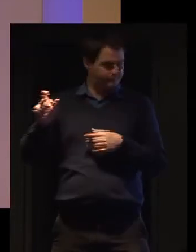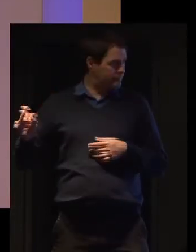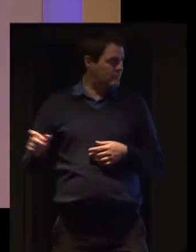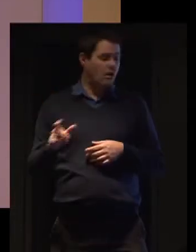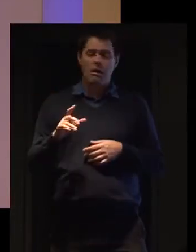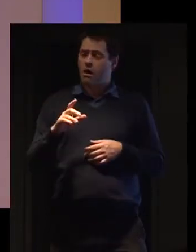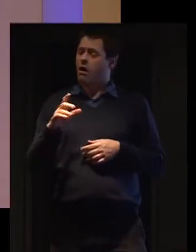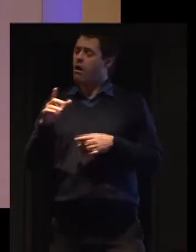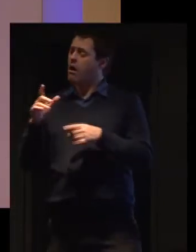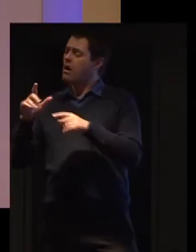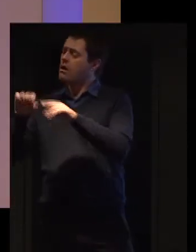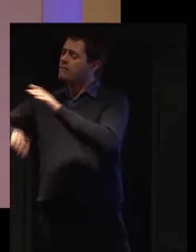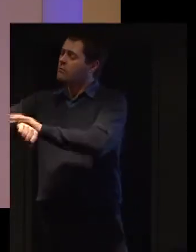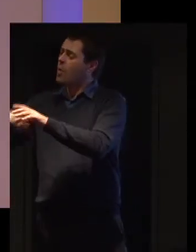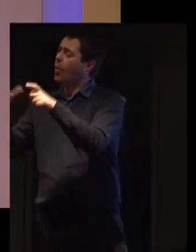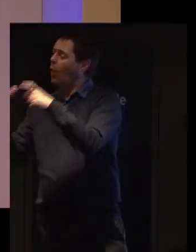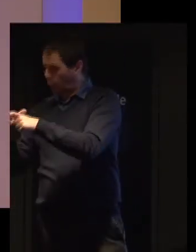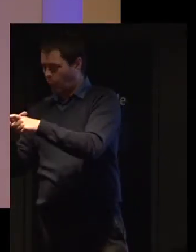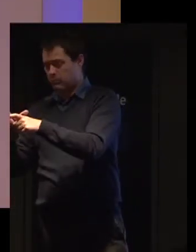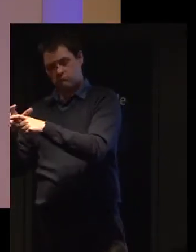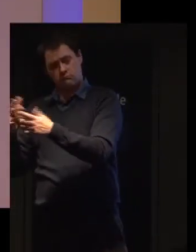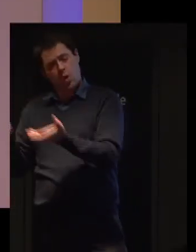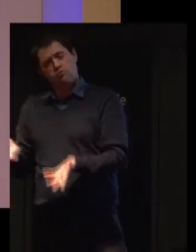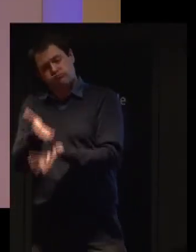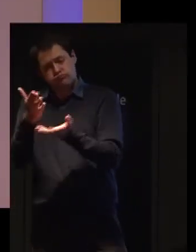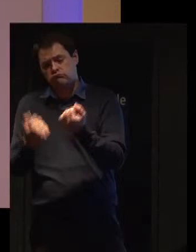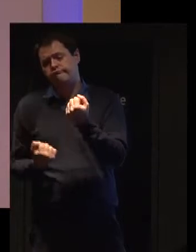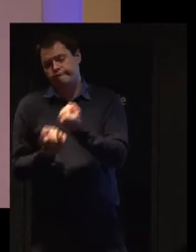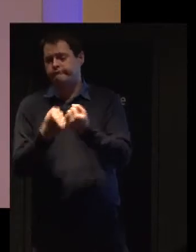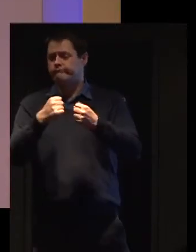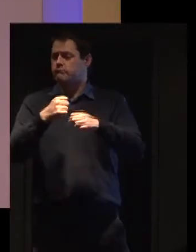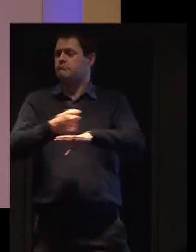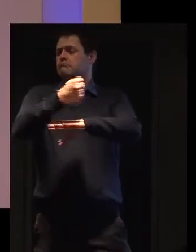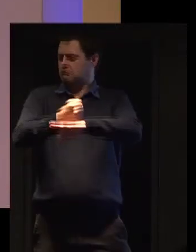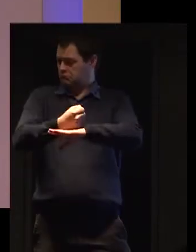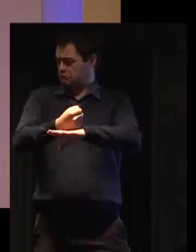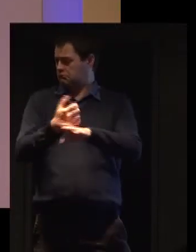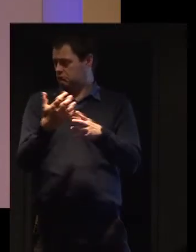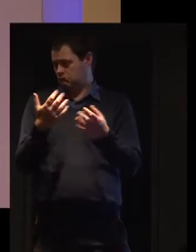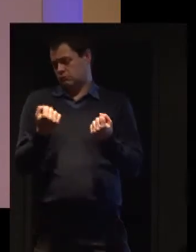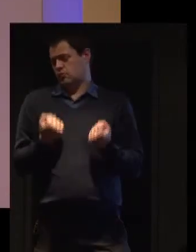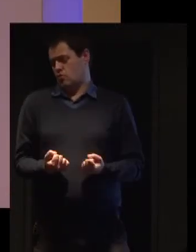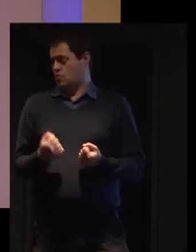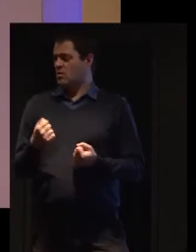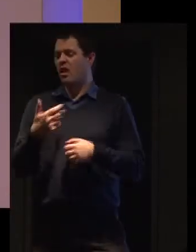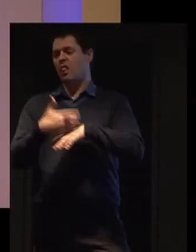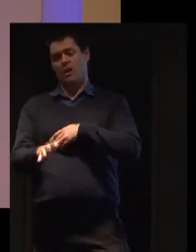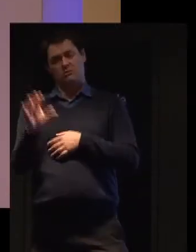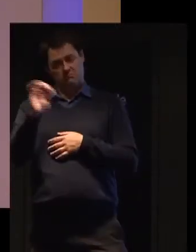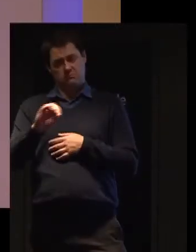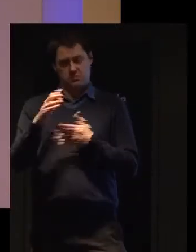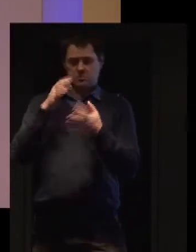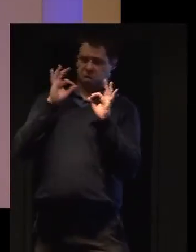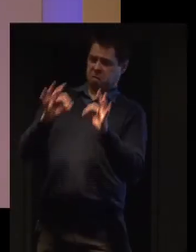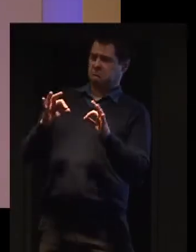have supported the setting up of a DSA and have engaged from the very beginning and worked with the DSA. And that's very important to get the